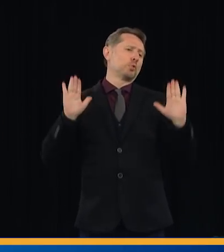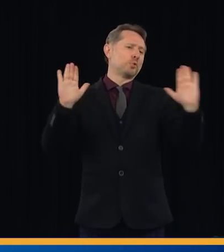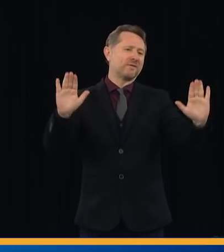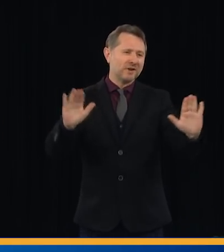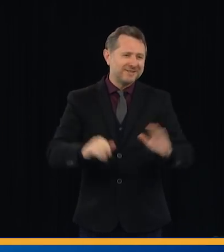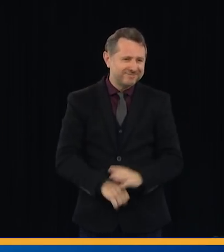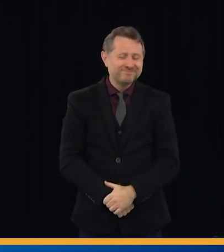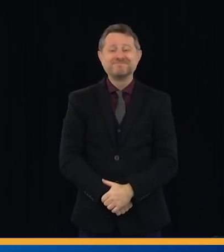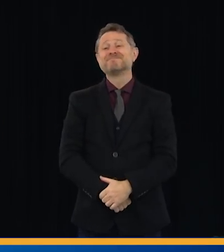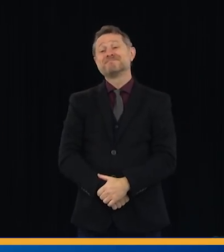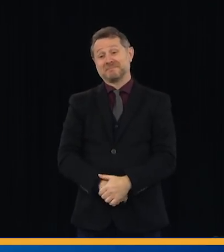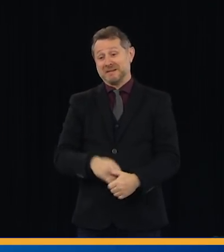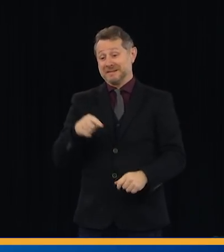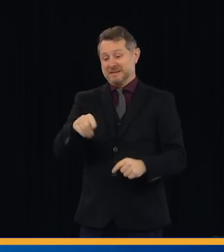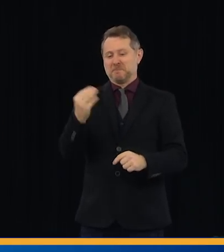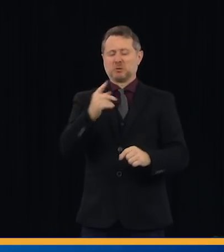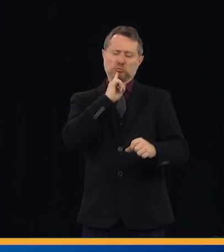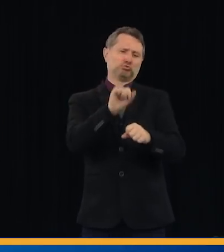open on Monday.